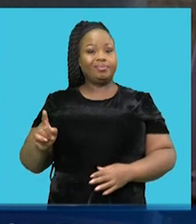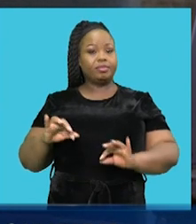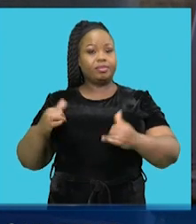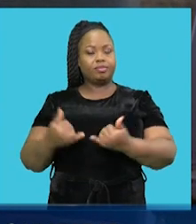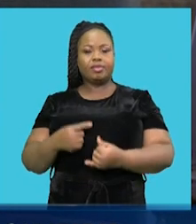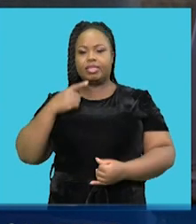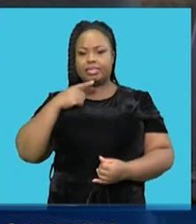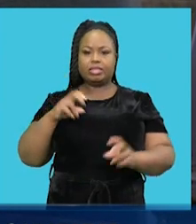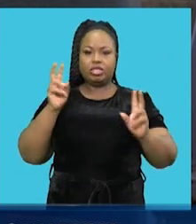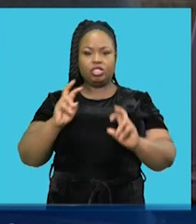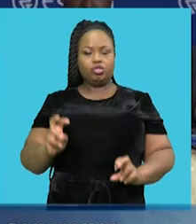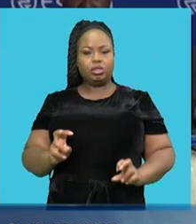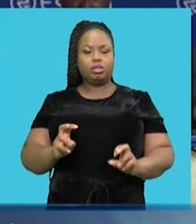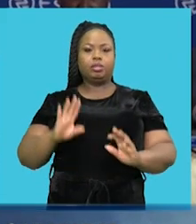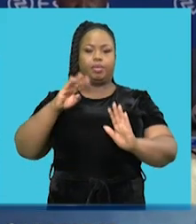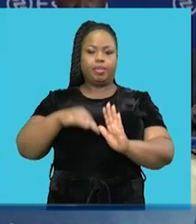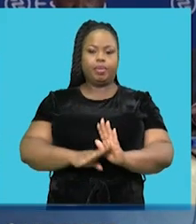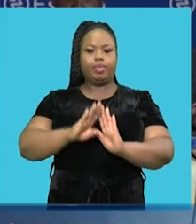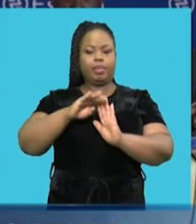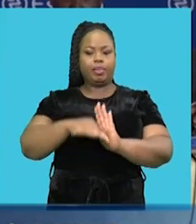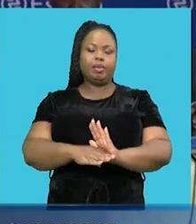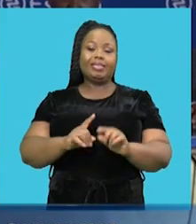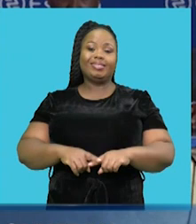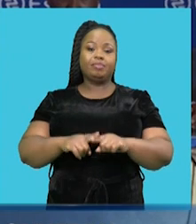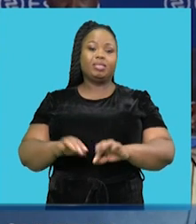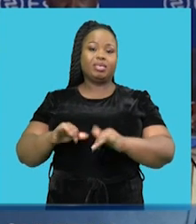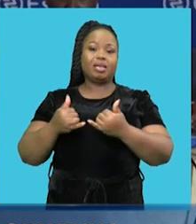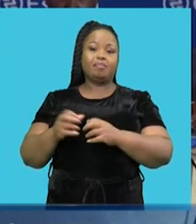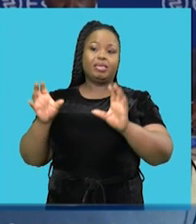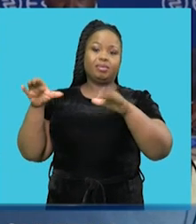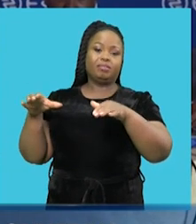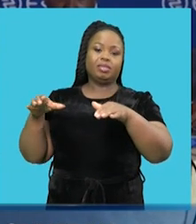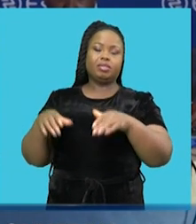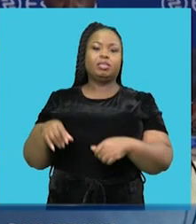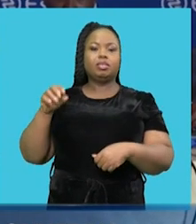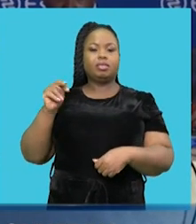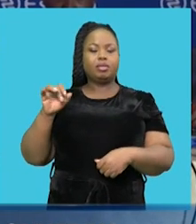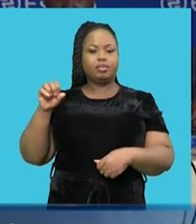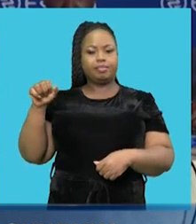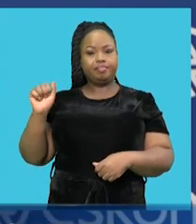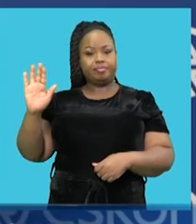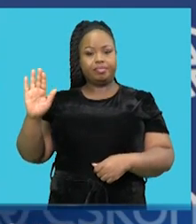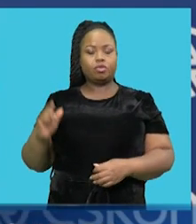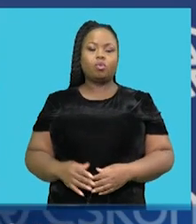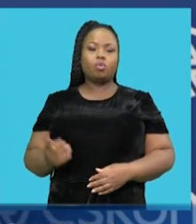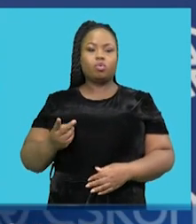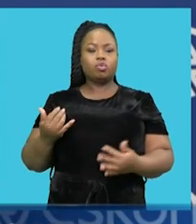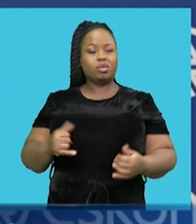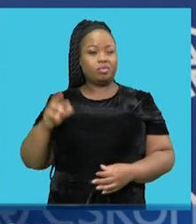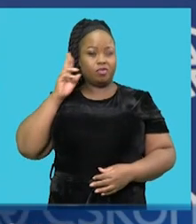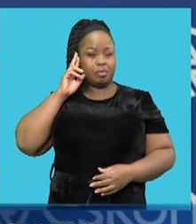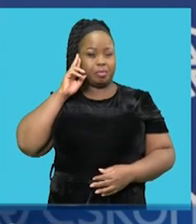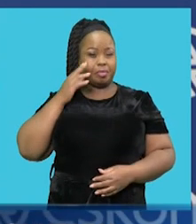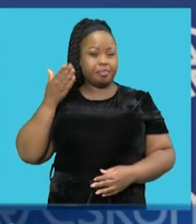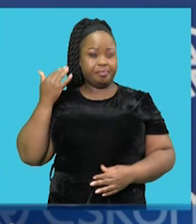nika mboke loguti